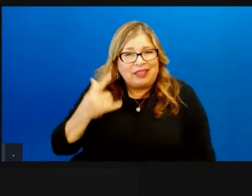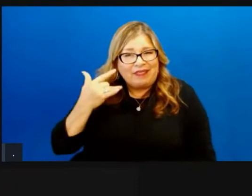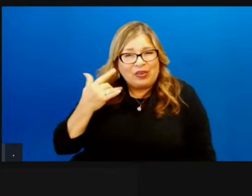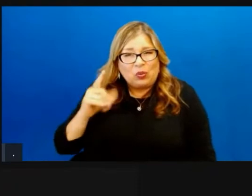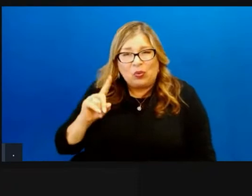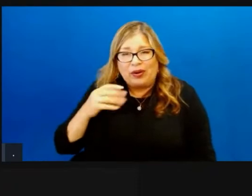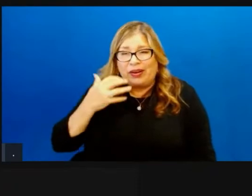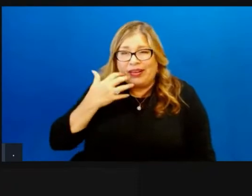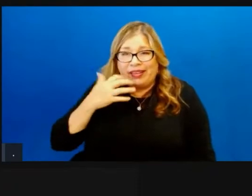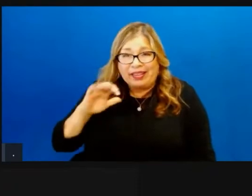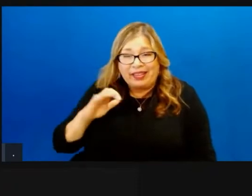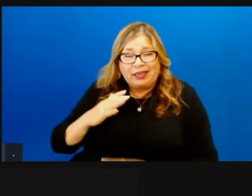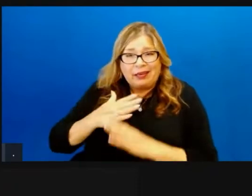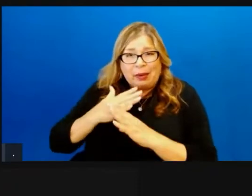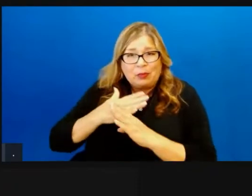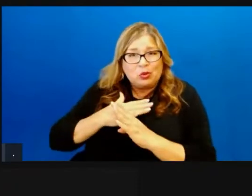quickly,